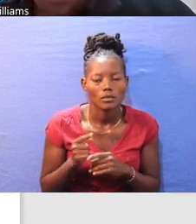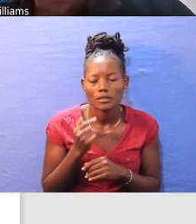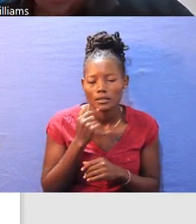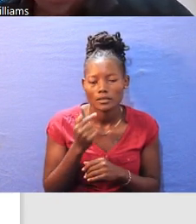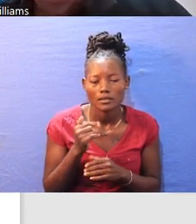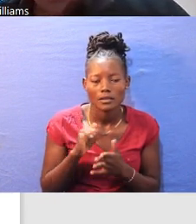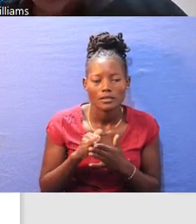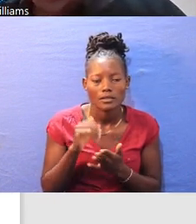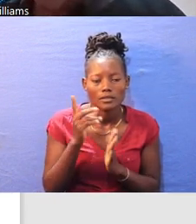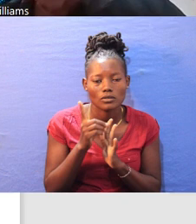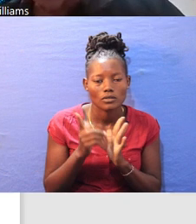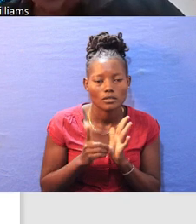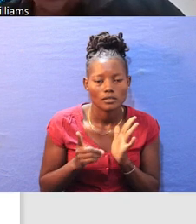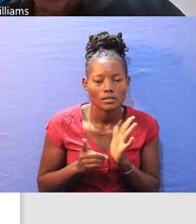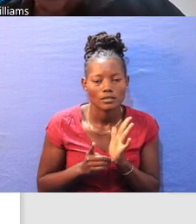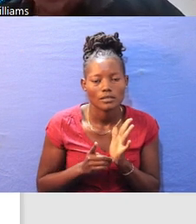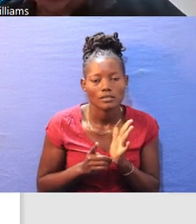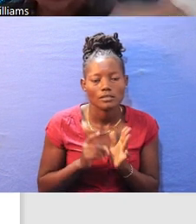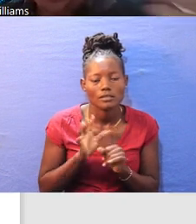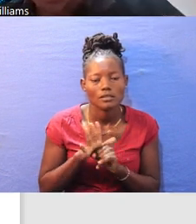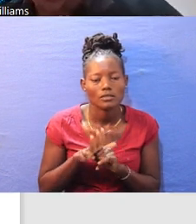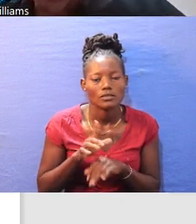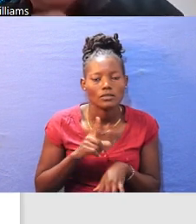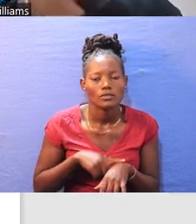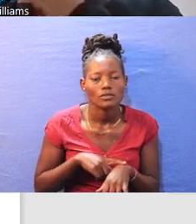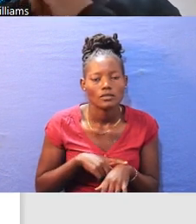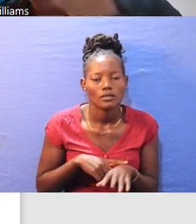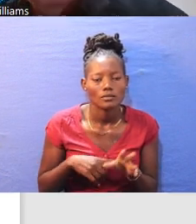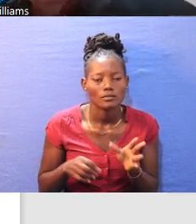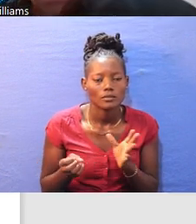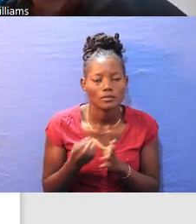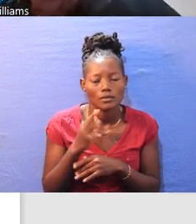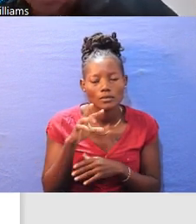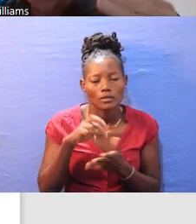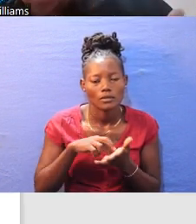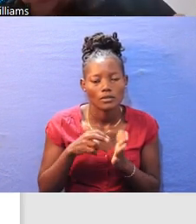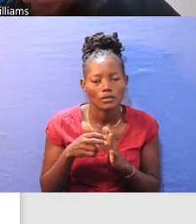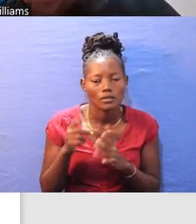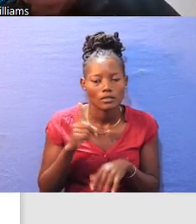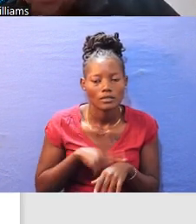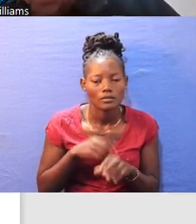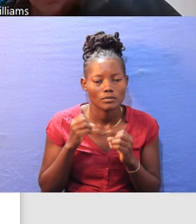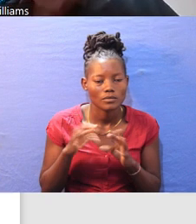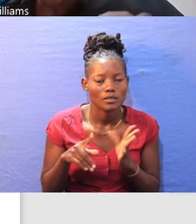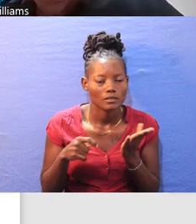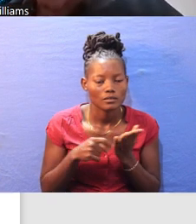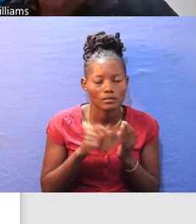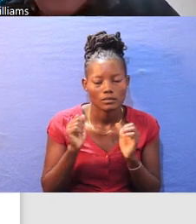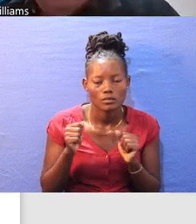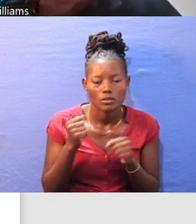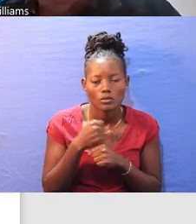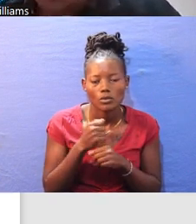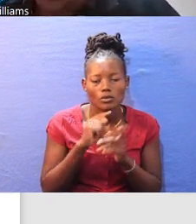that too, but his mission statement was decreasing ground contact times. Well, ground contact time, there's